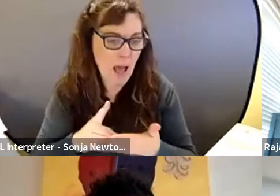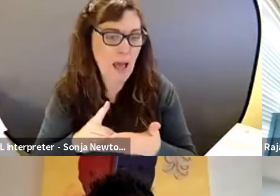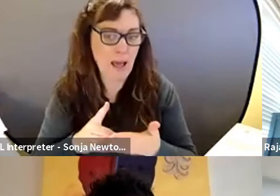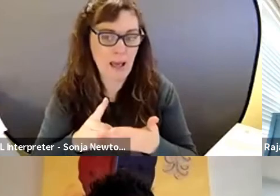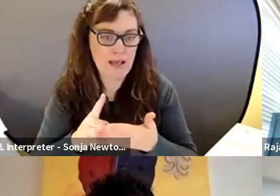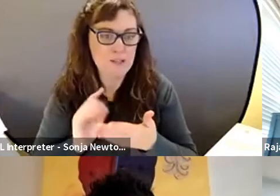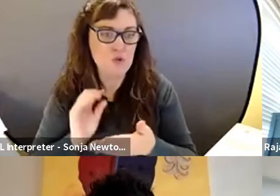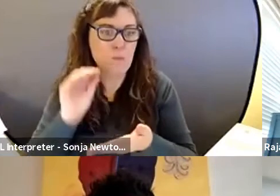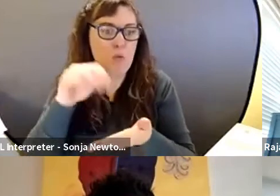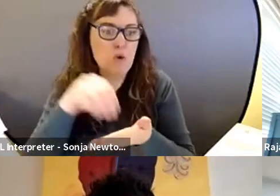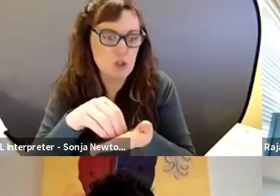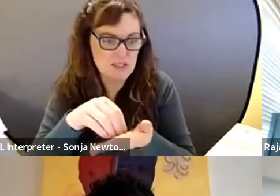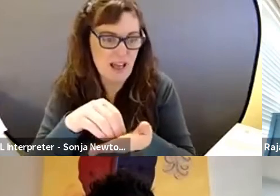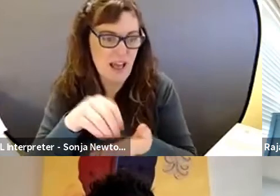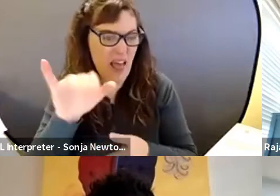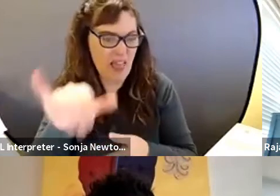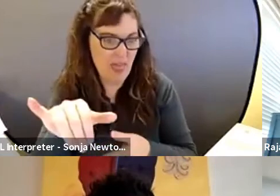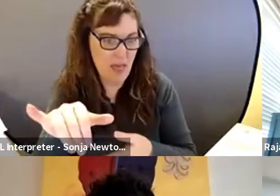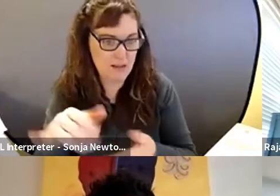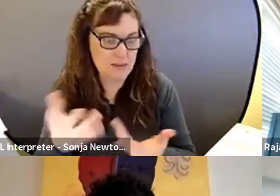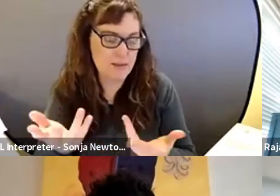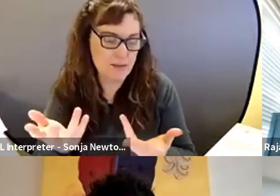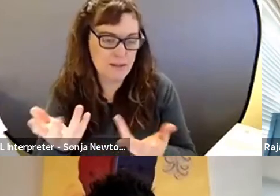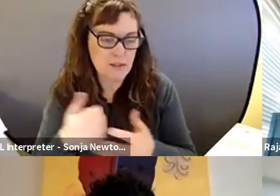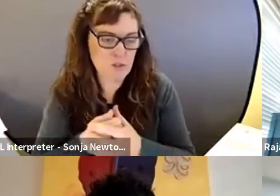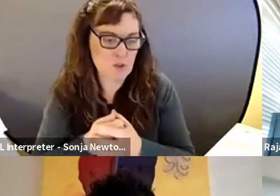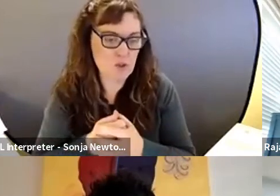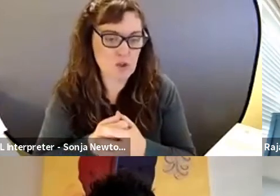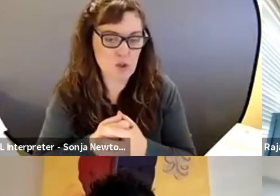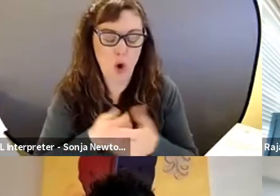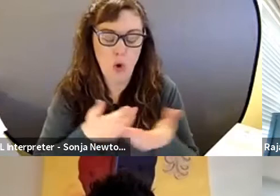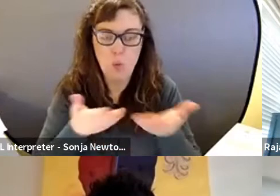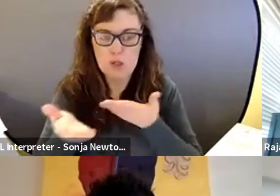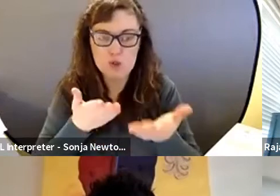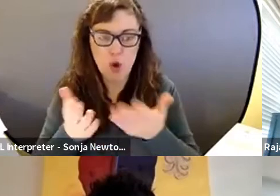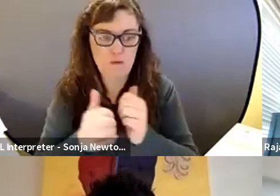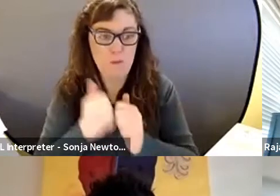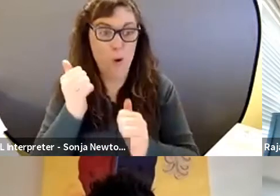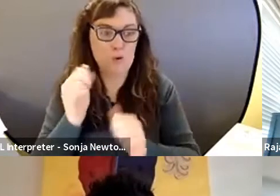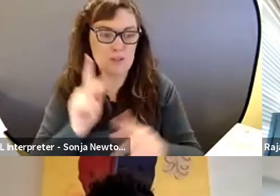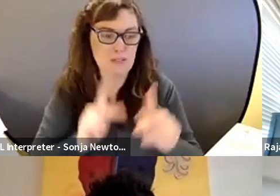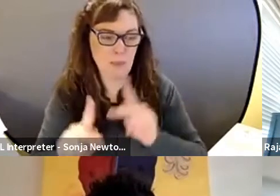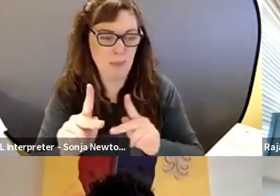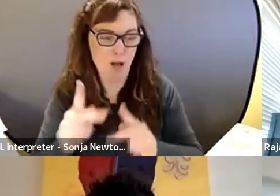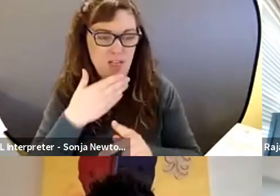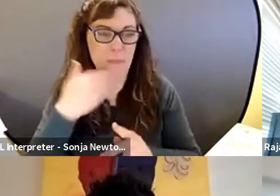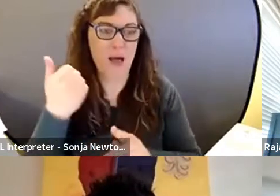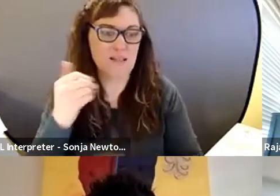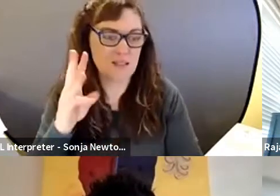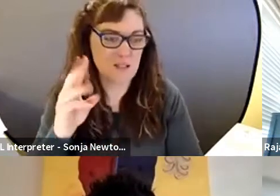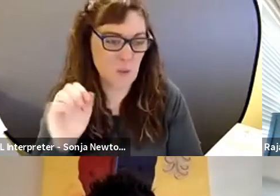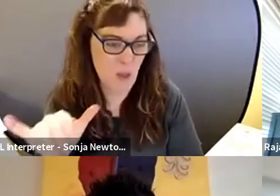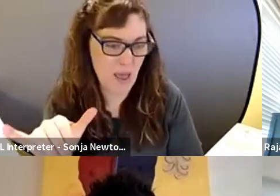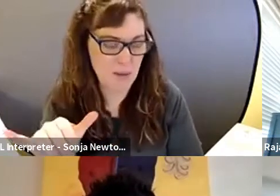those objects so that we can serve the most amount of people in the best way. It is a very